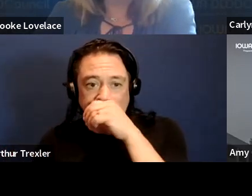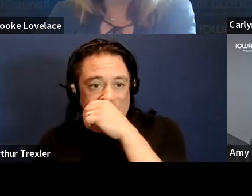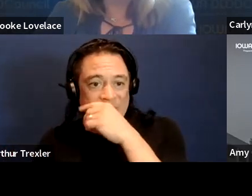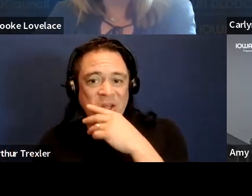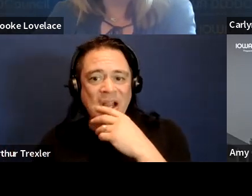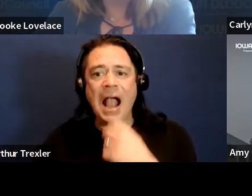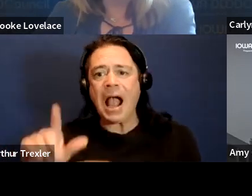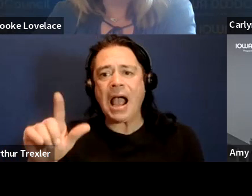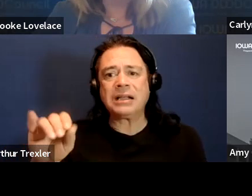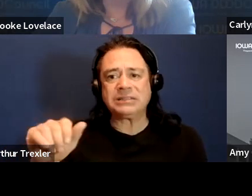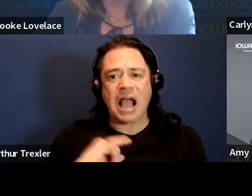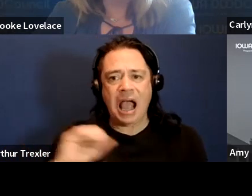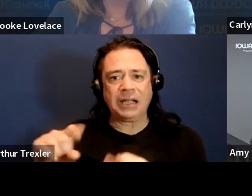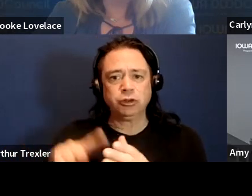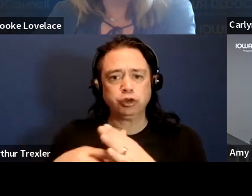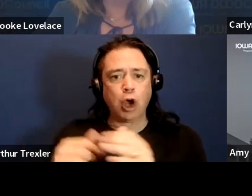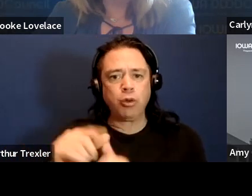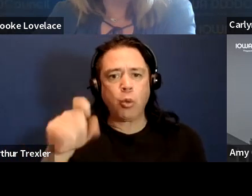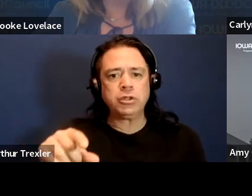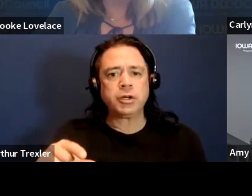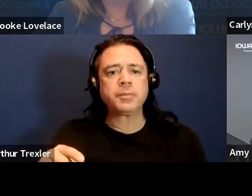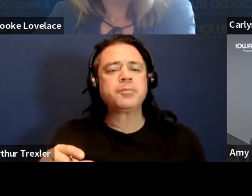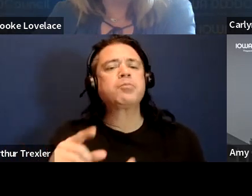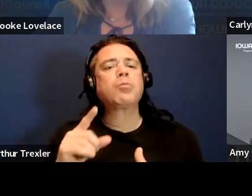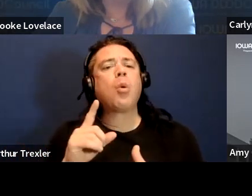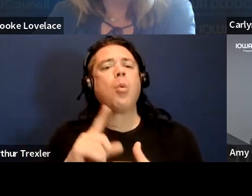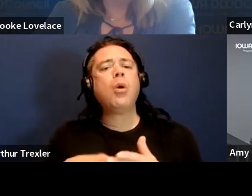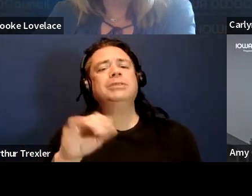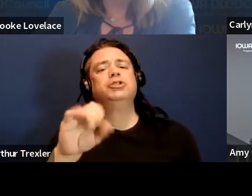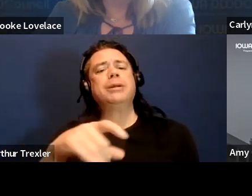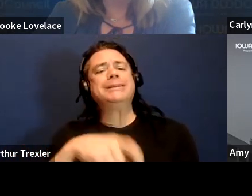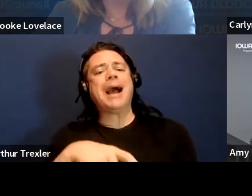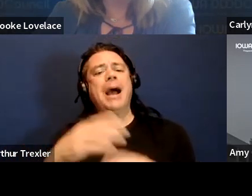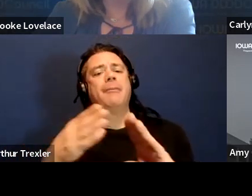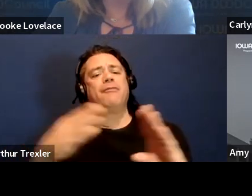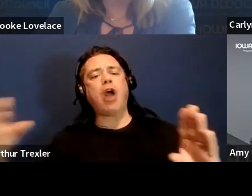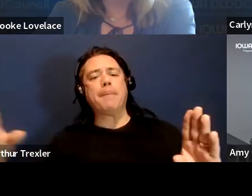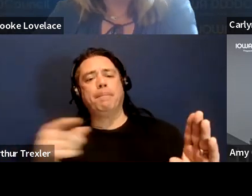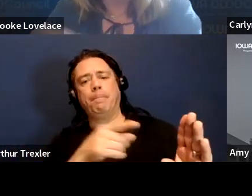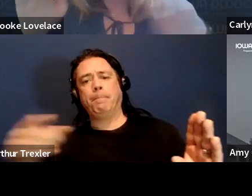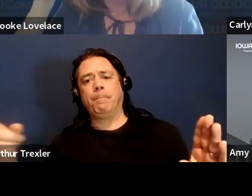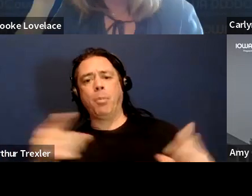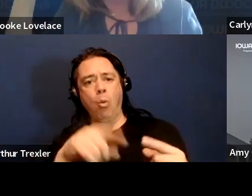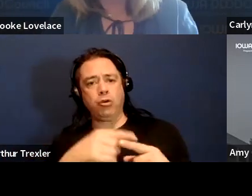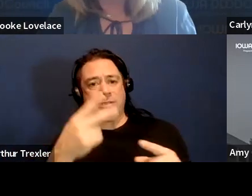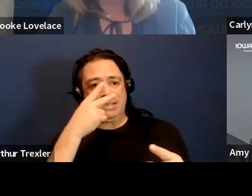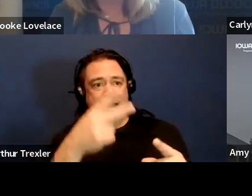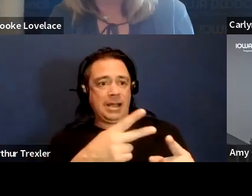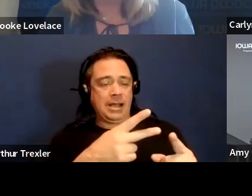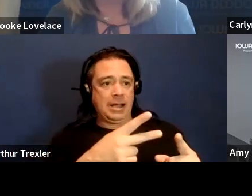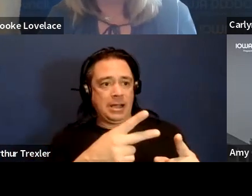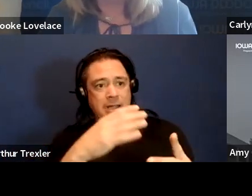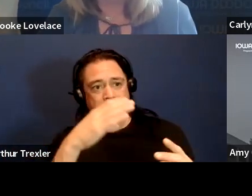Lisa, I can start off with a question. So what kind of is the time frame? I mean, when do you see this, when you talk about